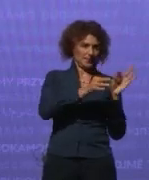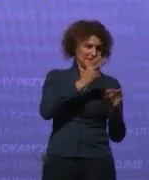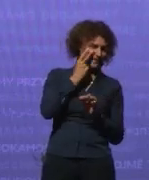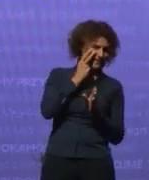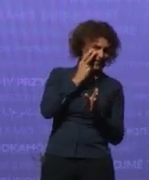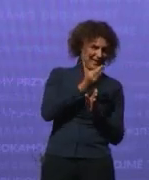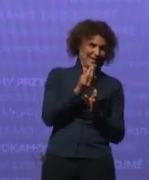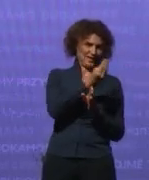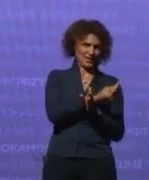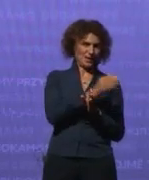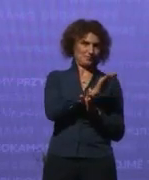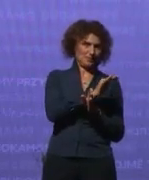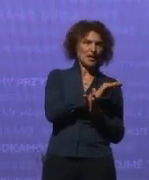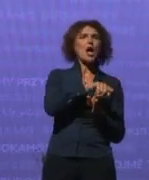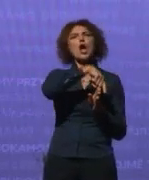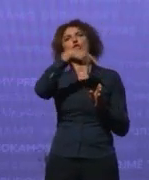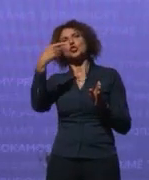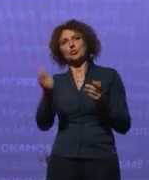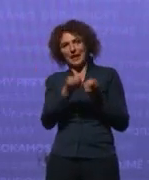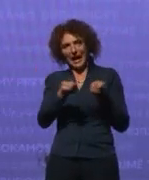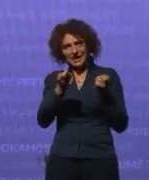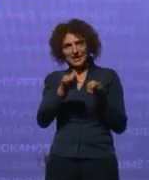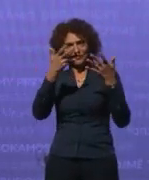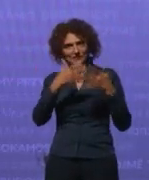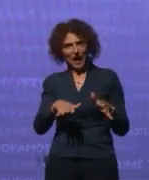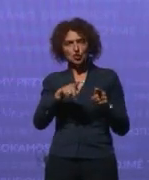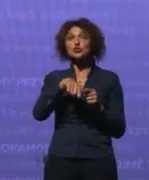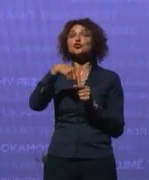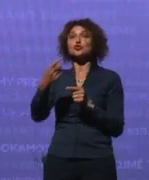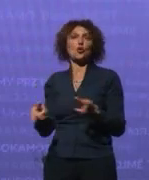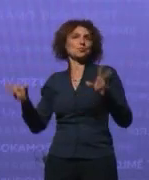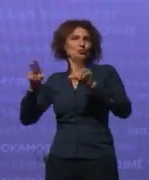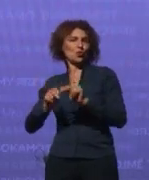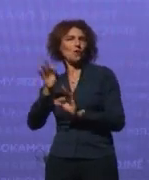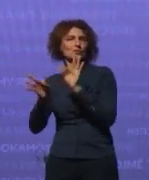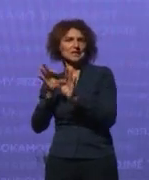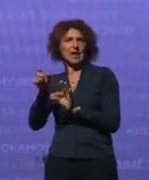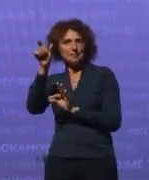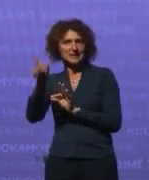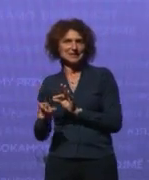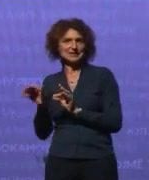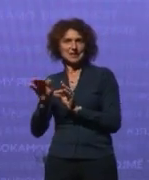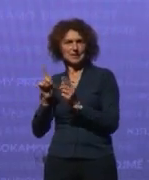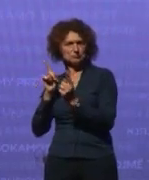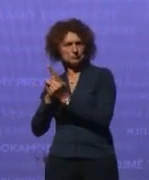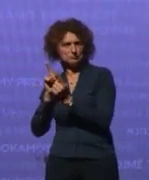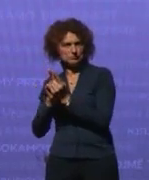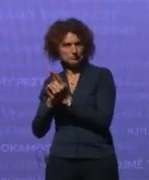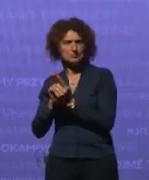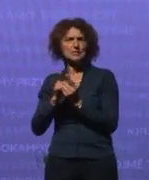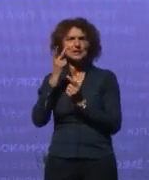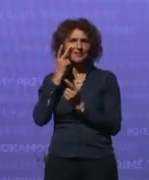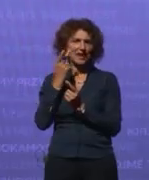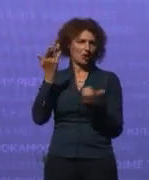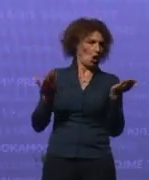we show improvement that is significantly better compared to standard training that